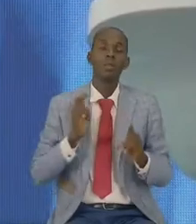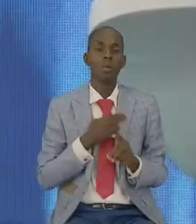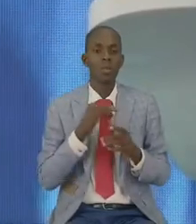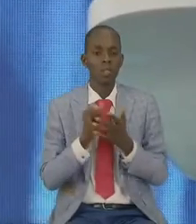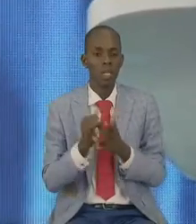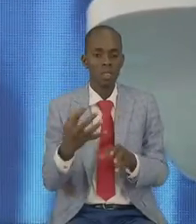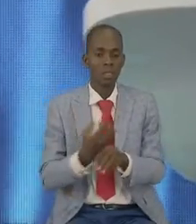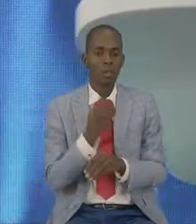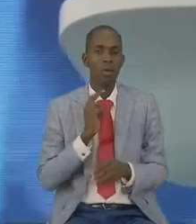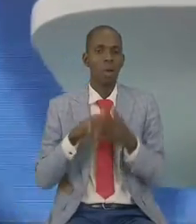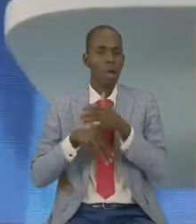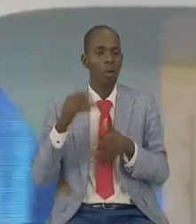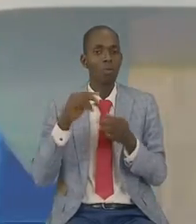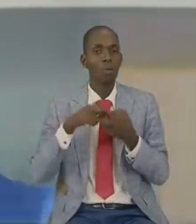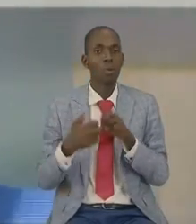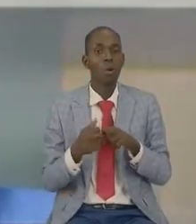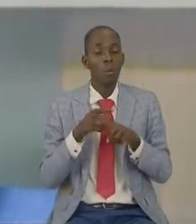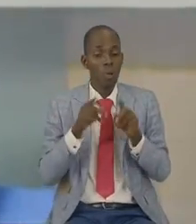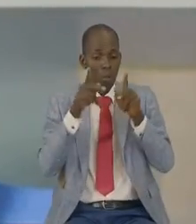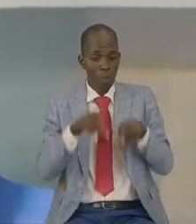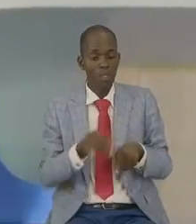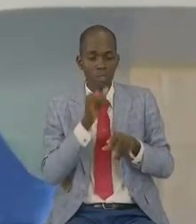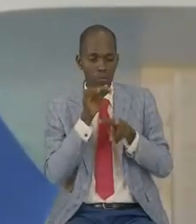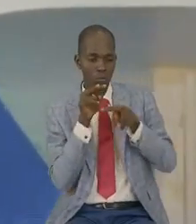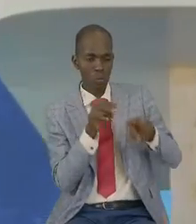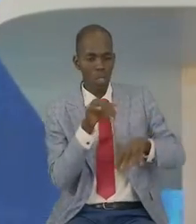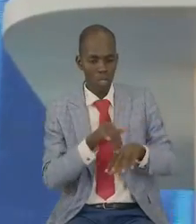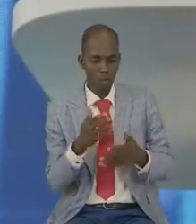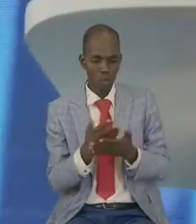the problem. Is looking at something here